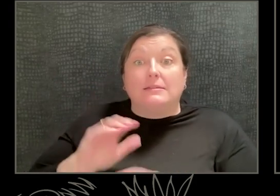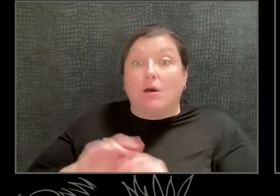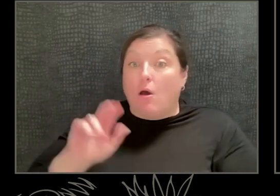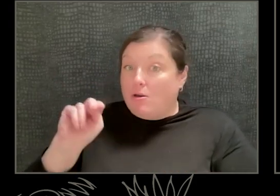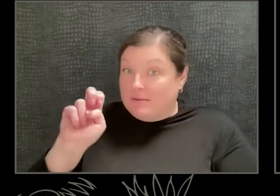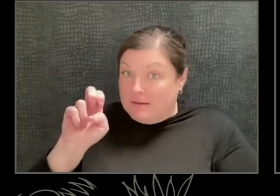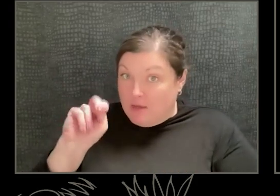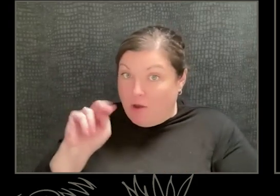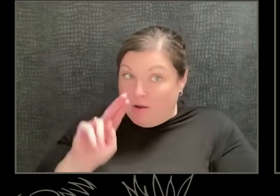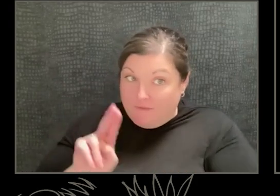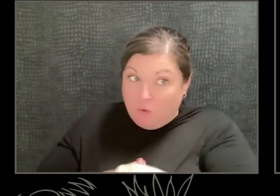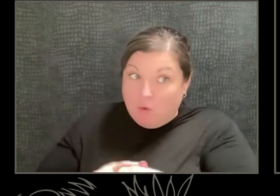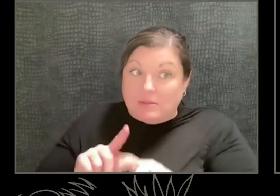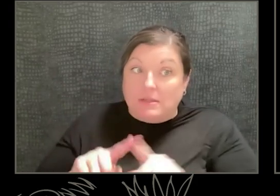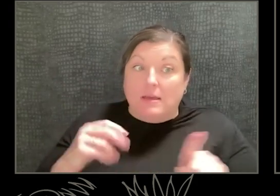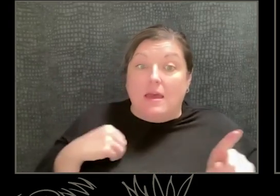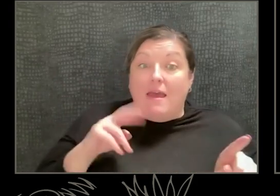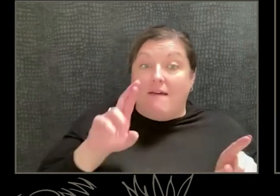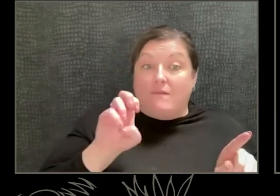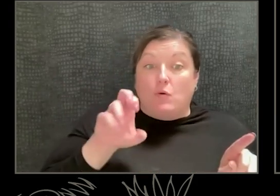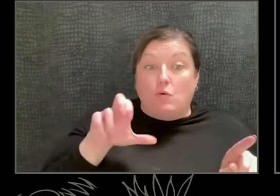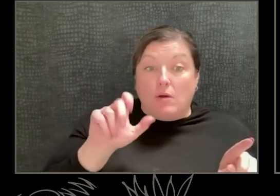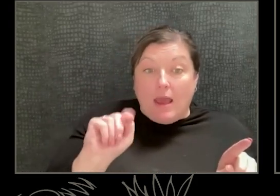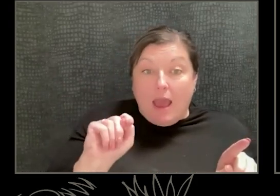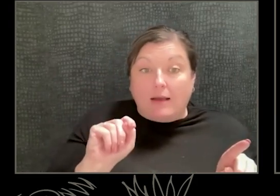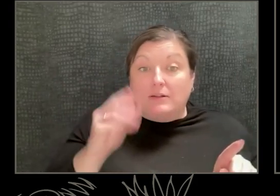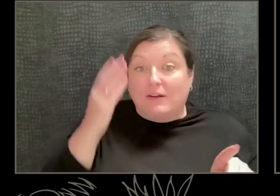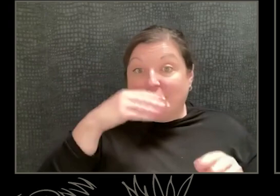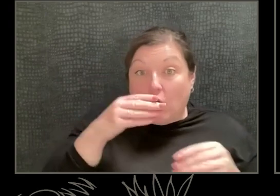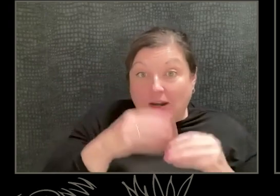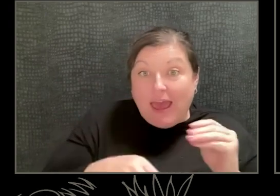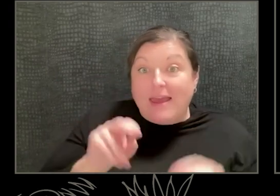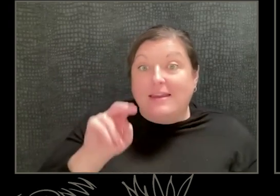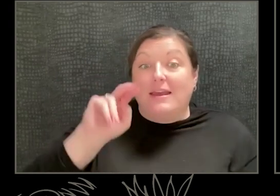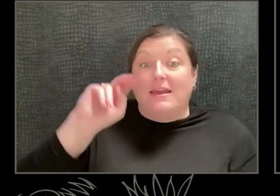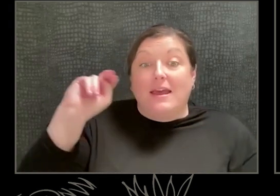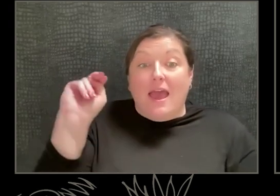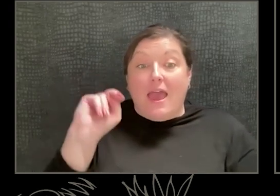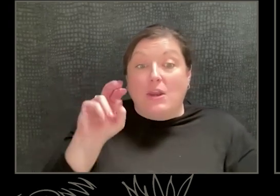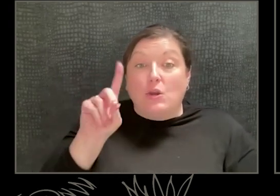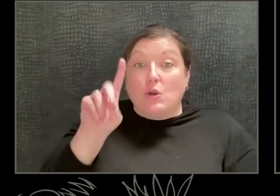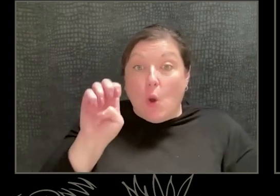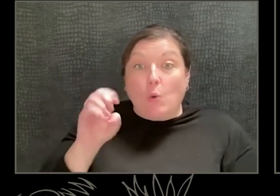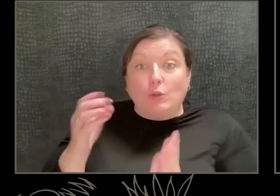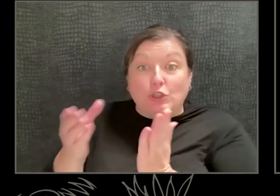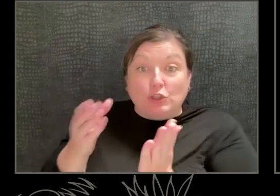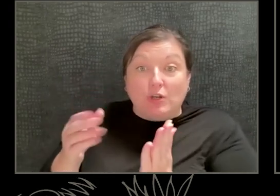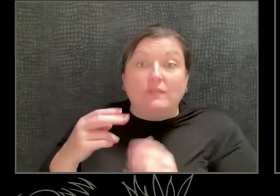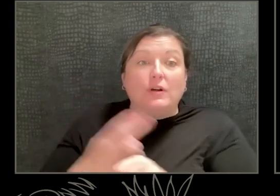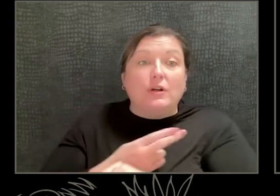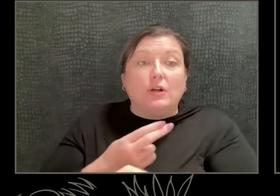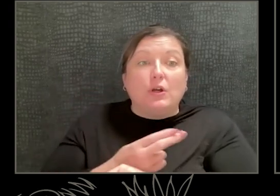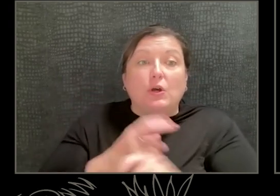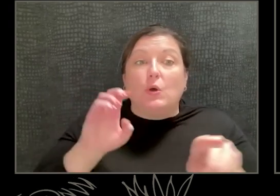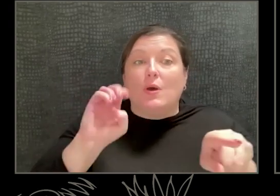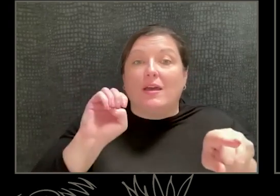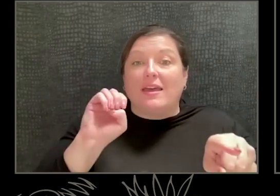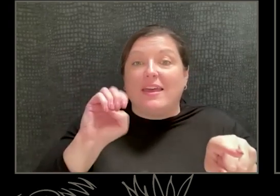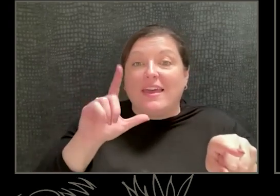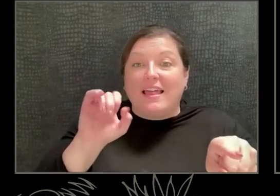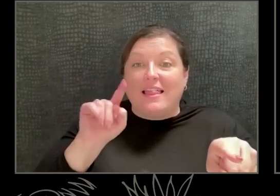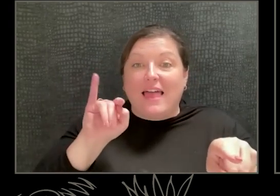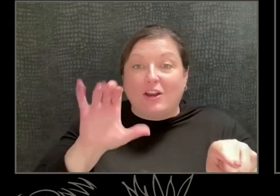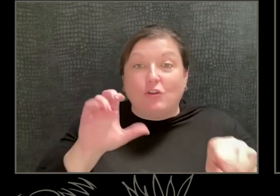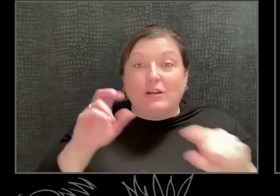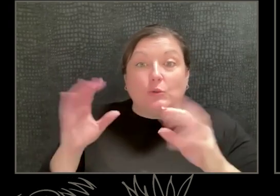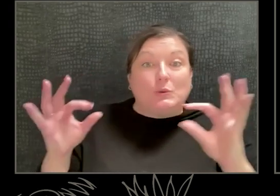got a React front end and the Node server, and I'm using electric to do syncing of the data.